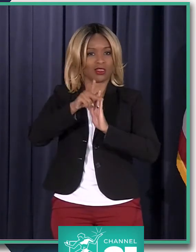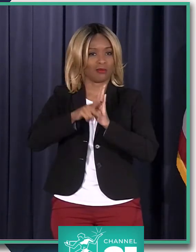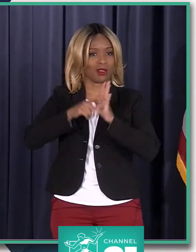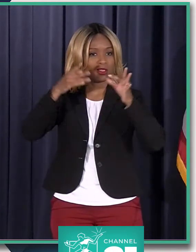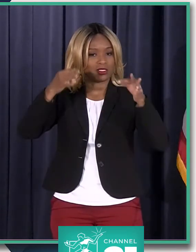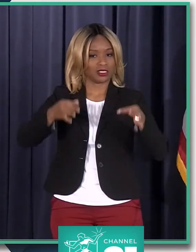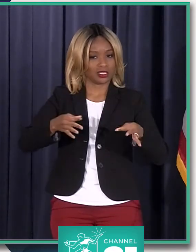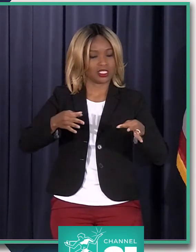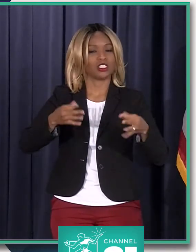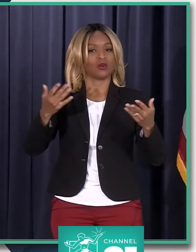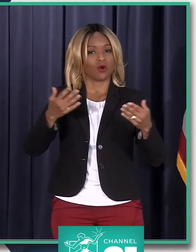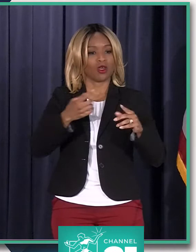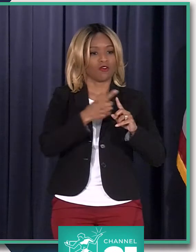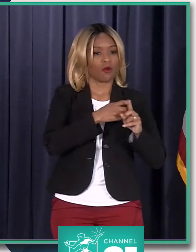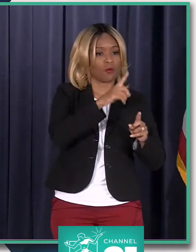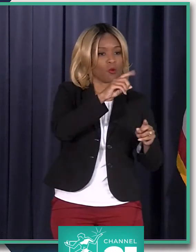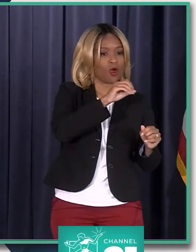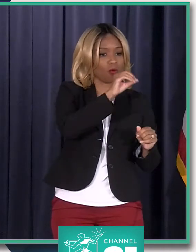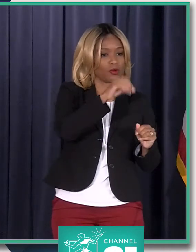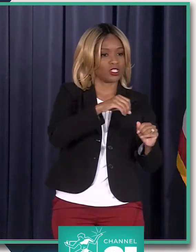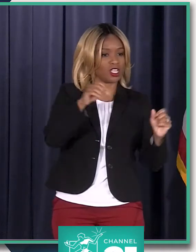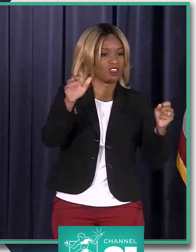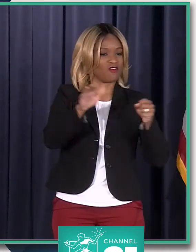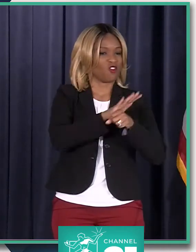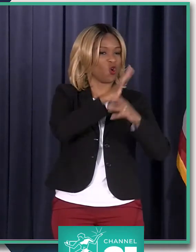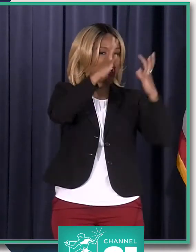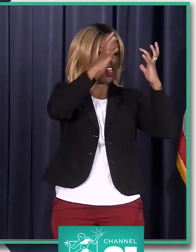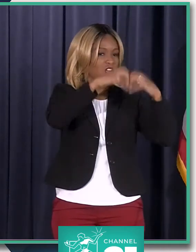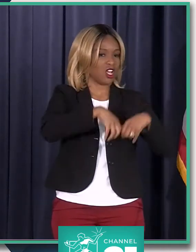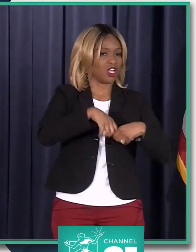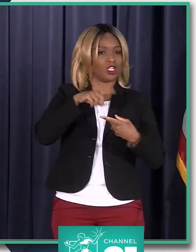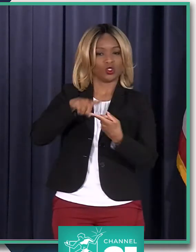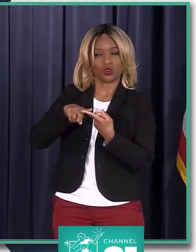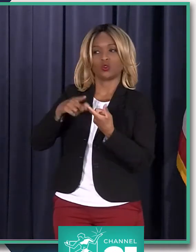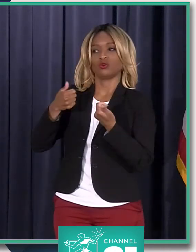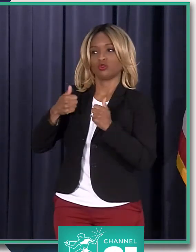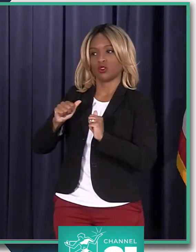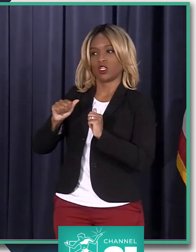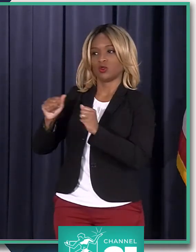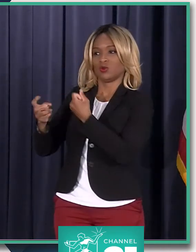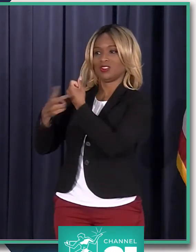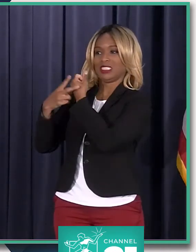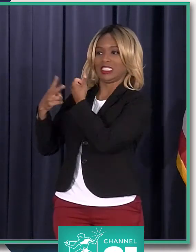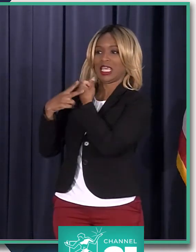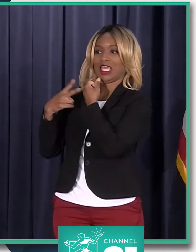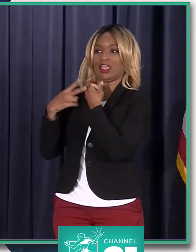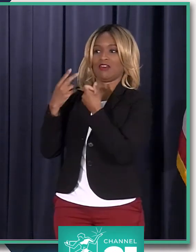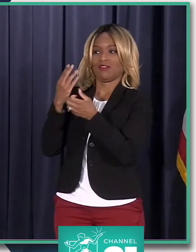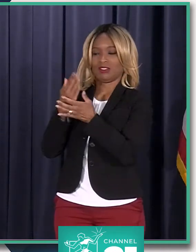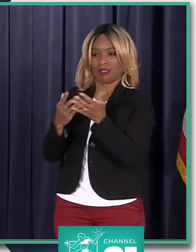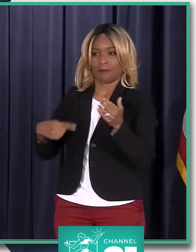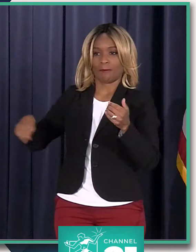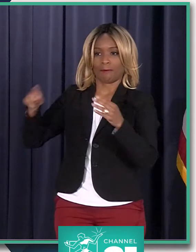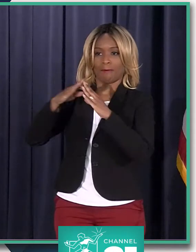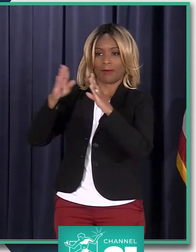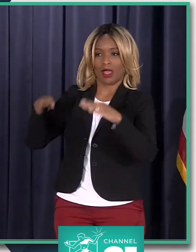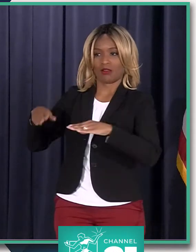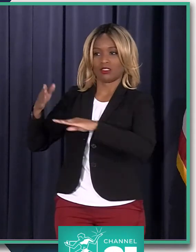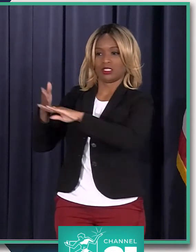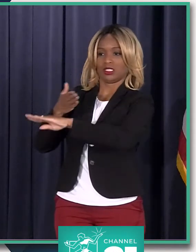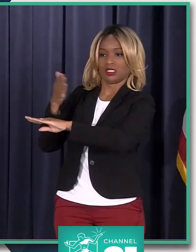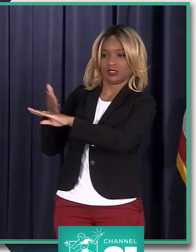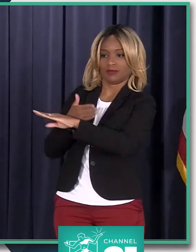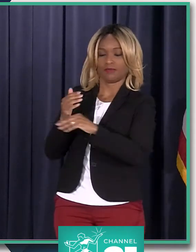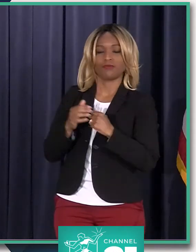to go from a 100% demo approach to an approach that will preserve houses and enable them to be rehabilitated. The